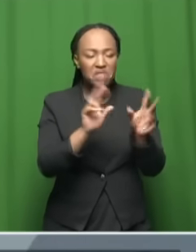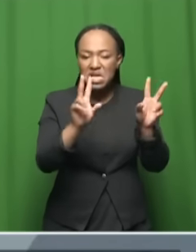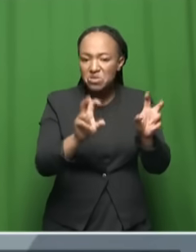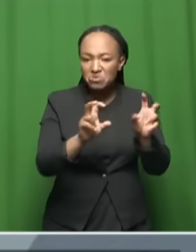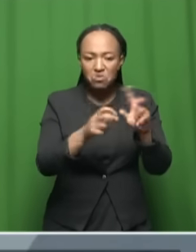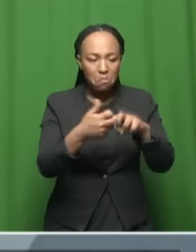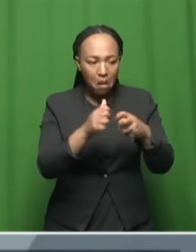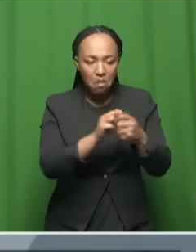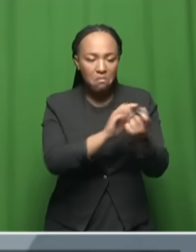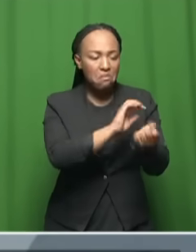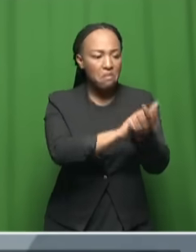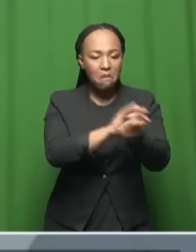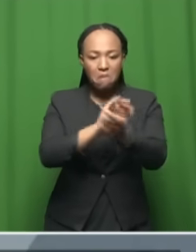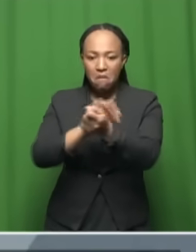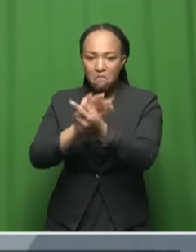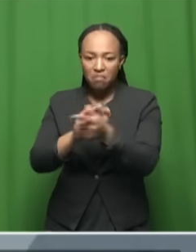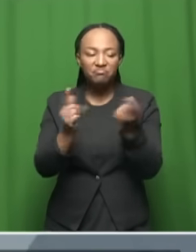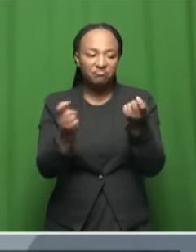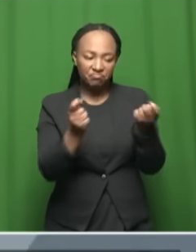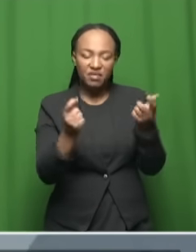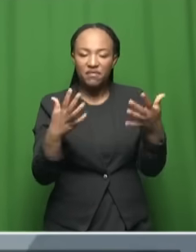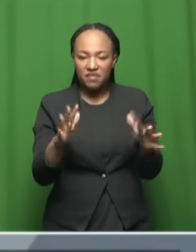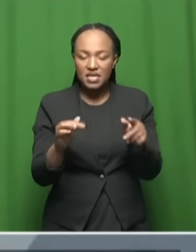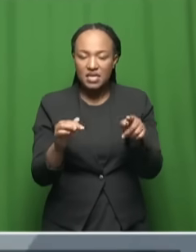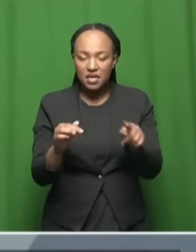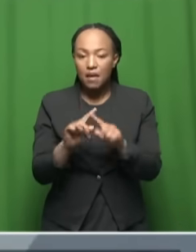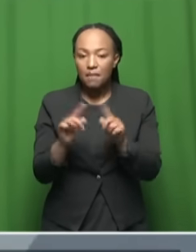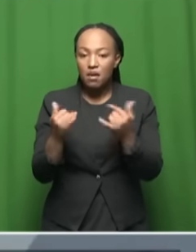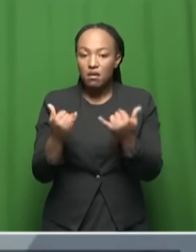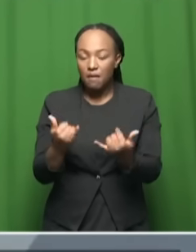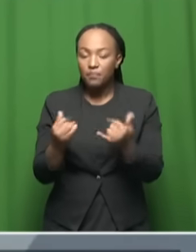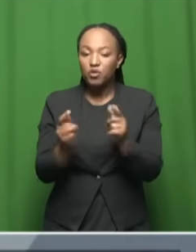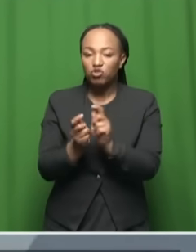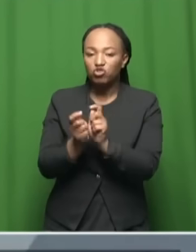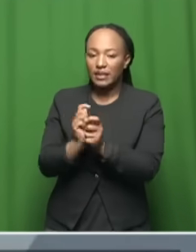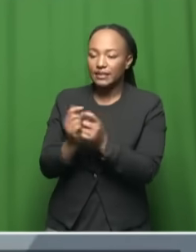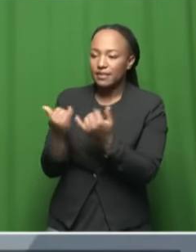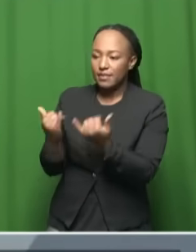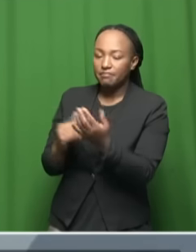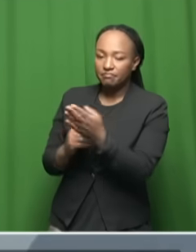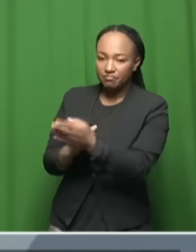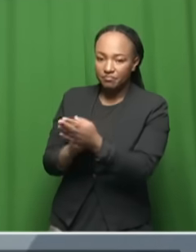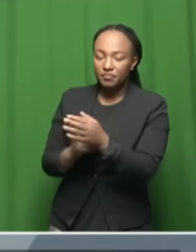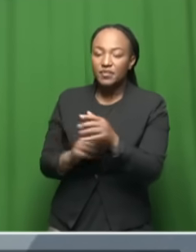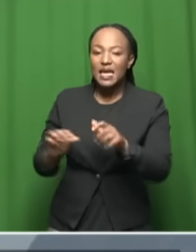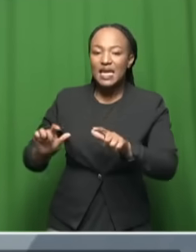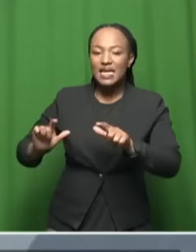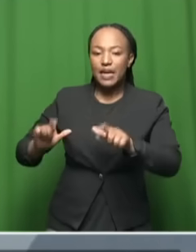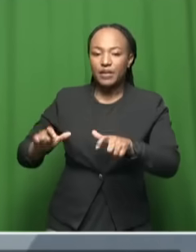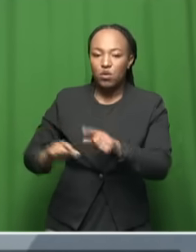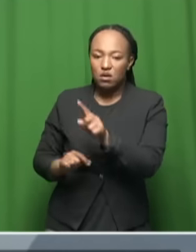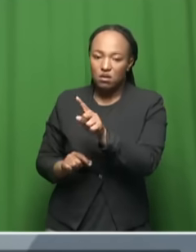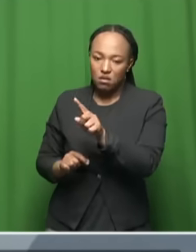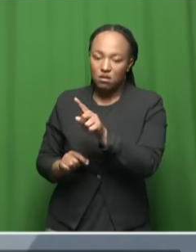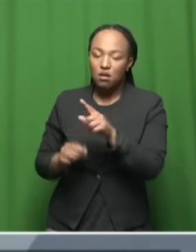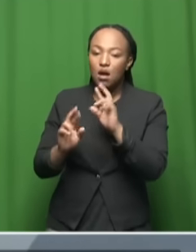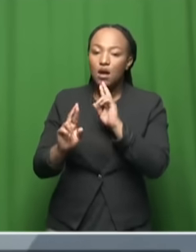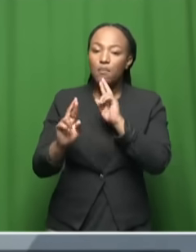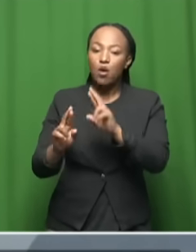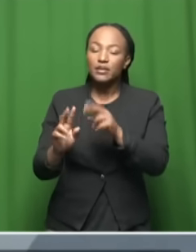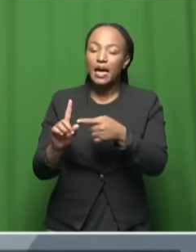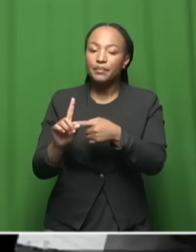there in some of the voting stations. But let's shift gears now and take you to Cape Town, where our reporter